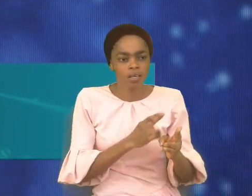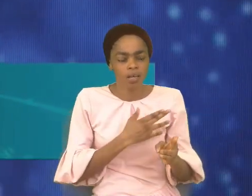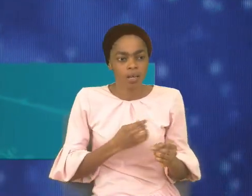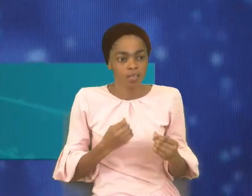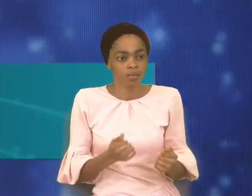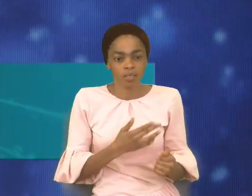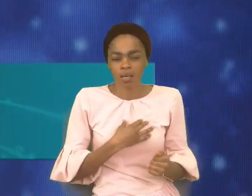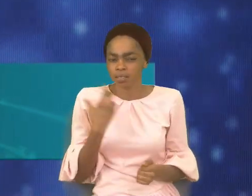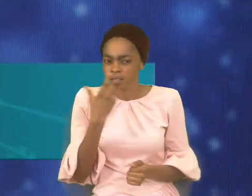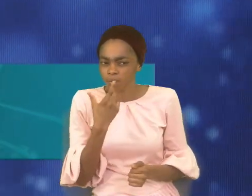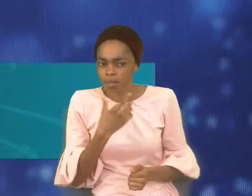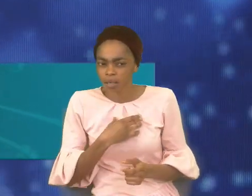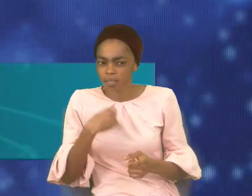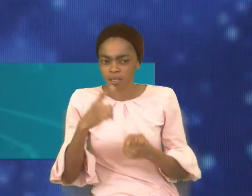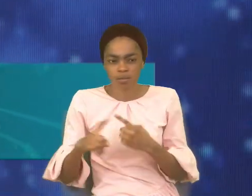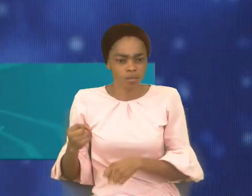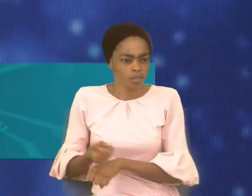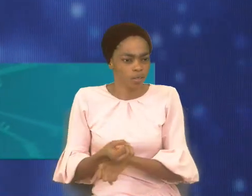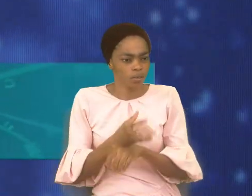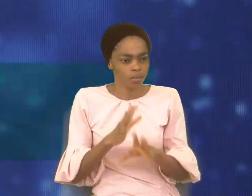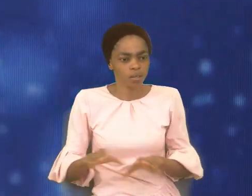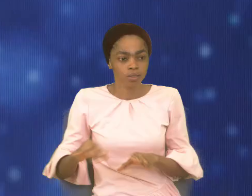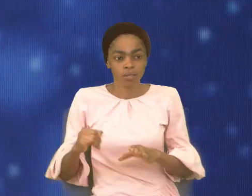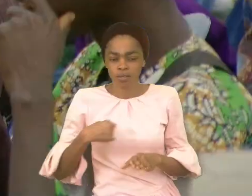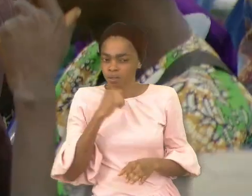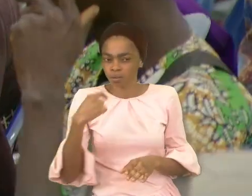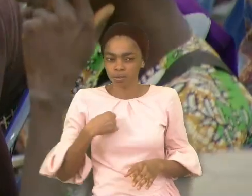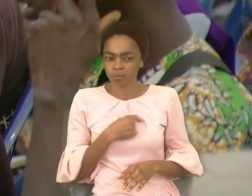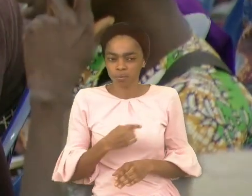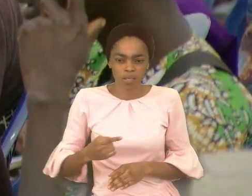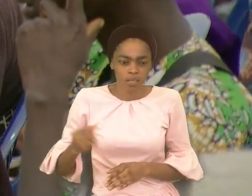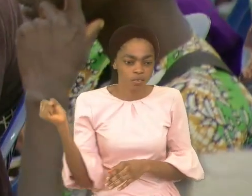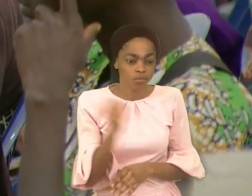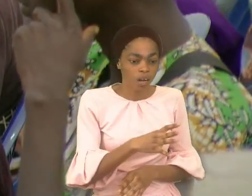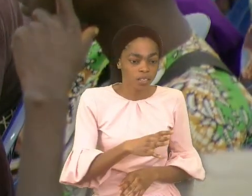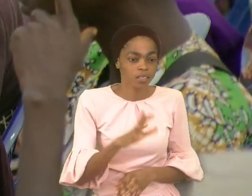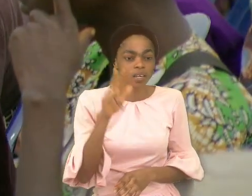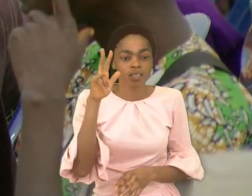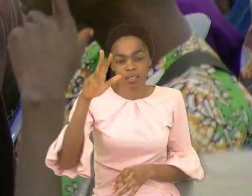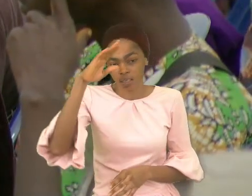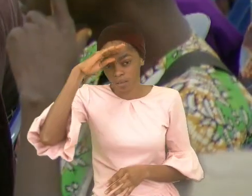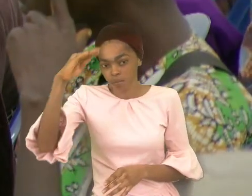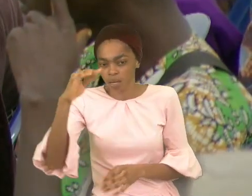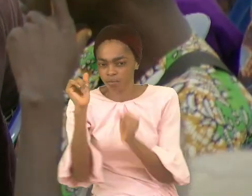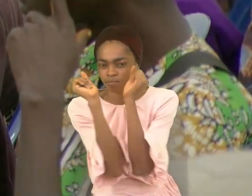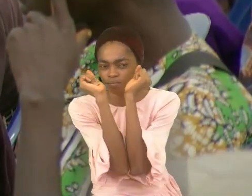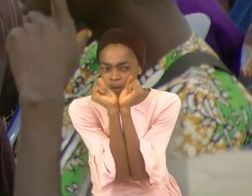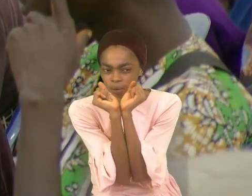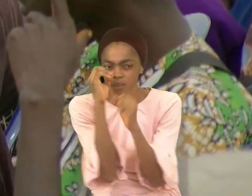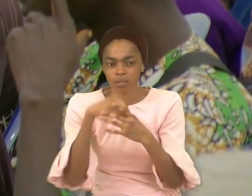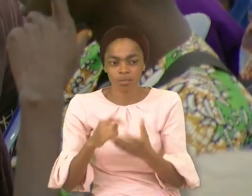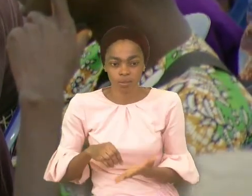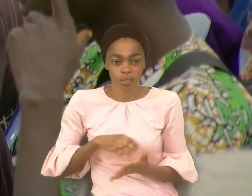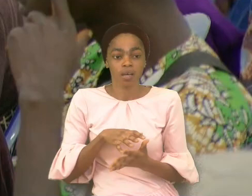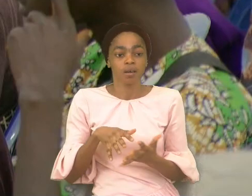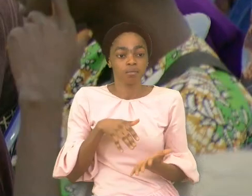we cast 3 men bound into the midst of the fire? They answered and